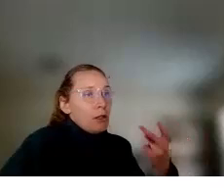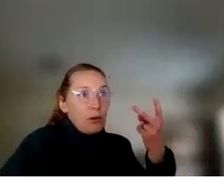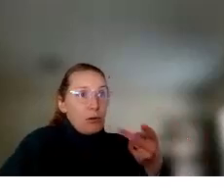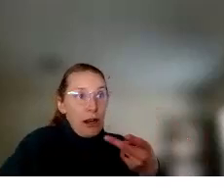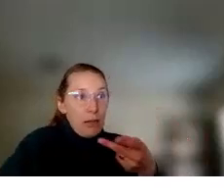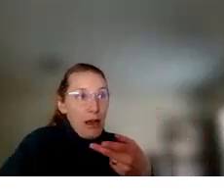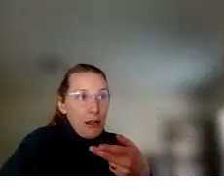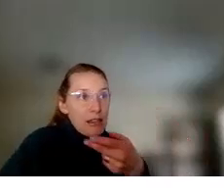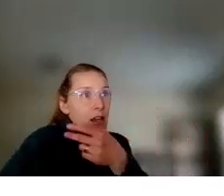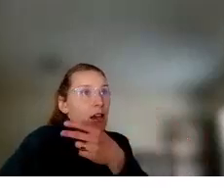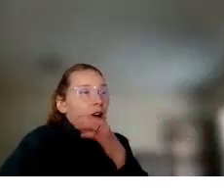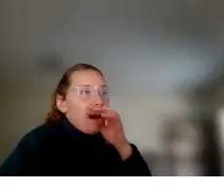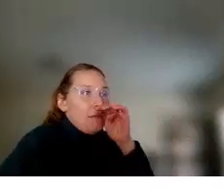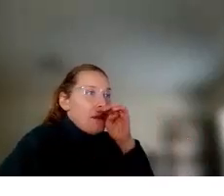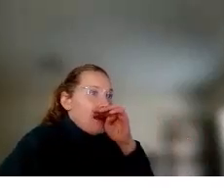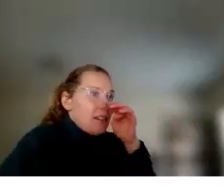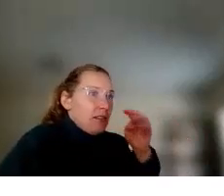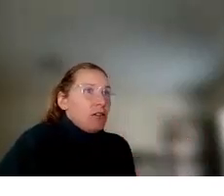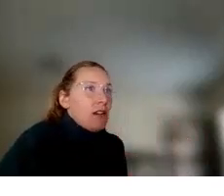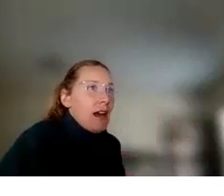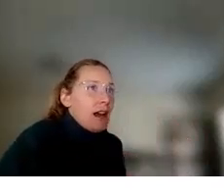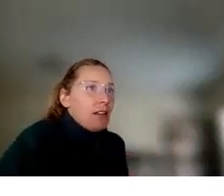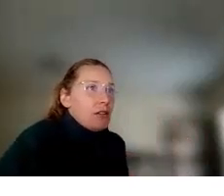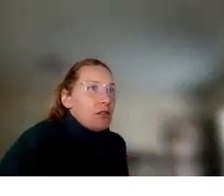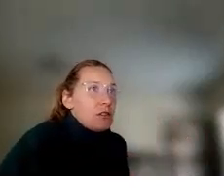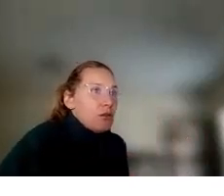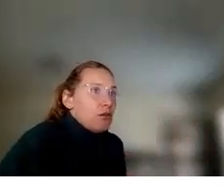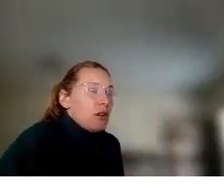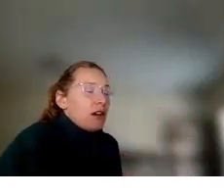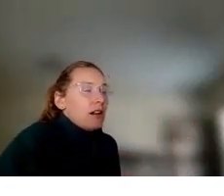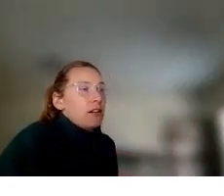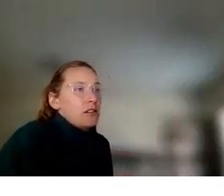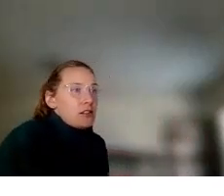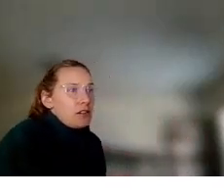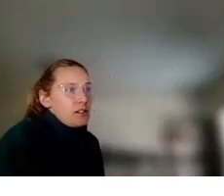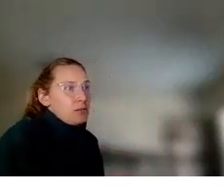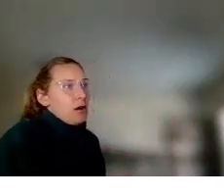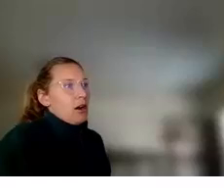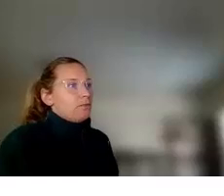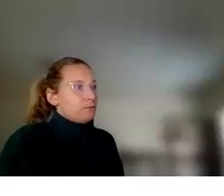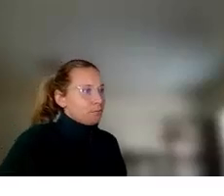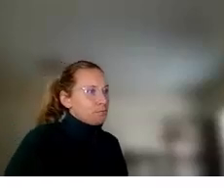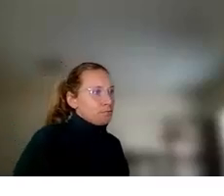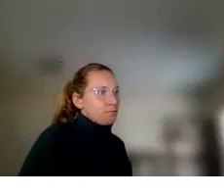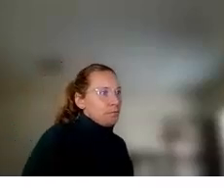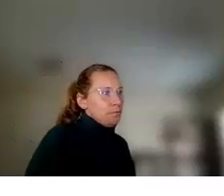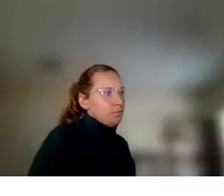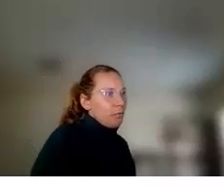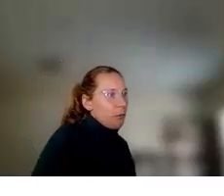web, which we recommend, then you can add those to their service PAR.